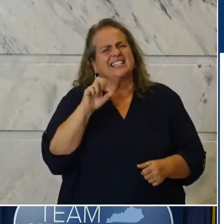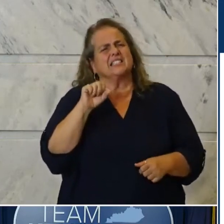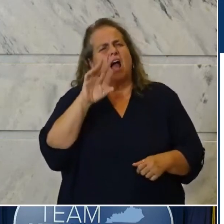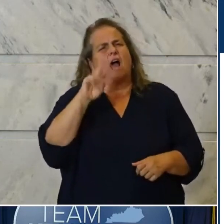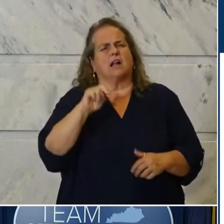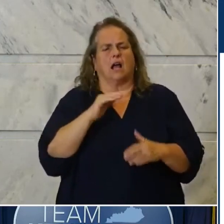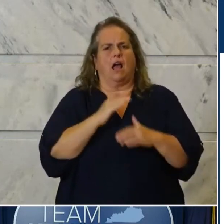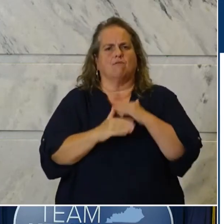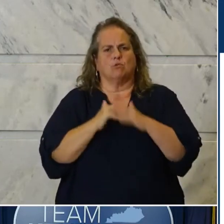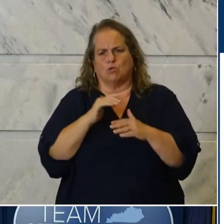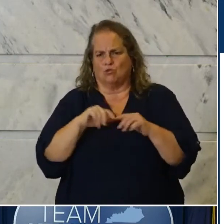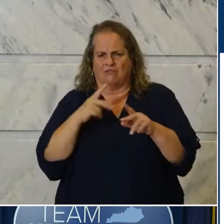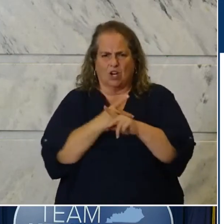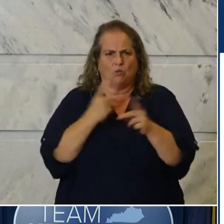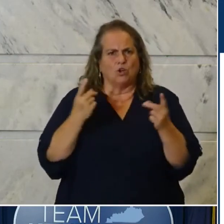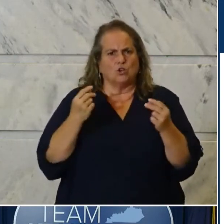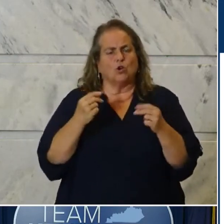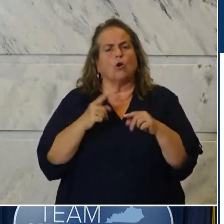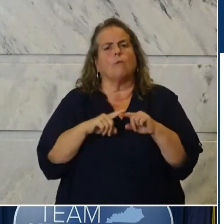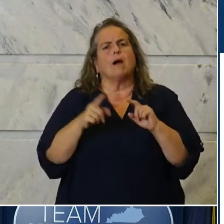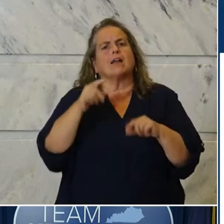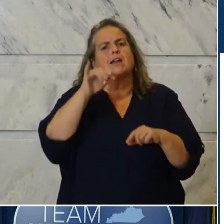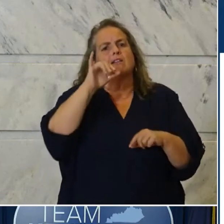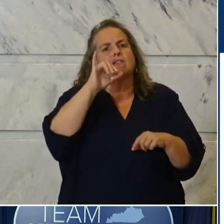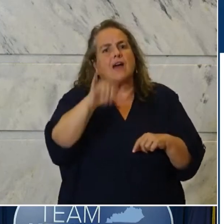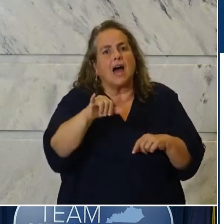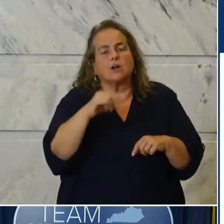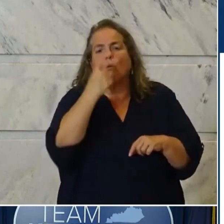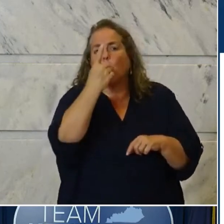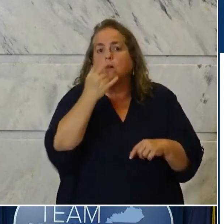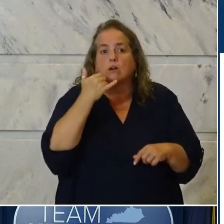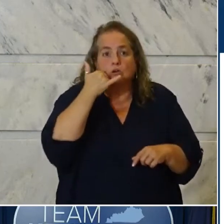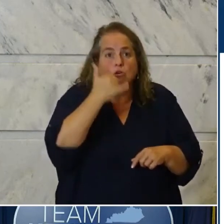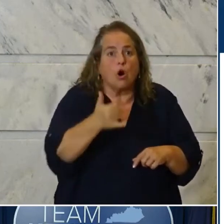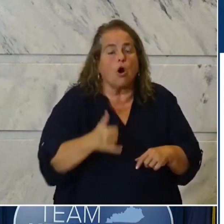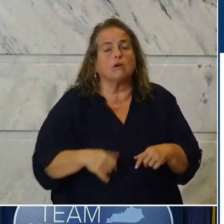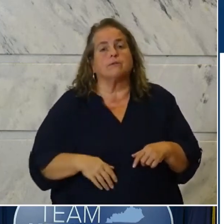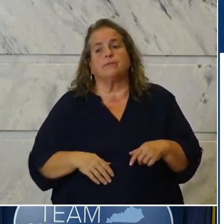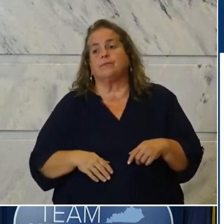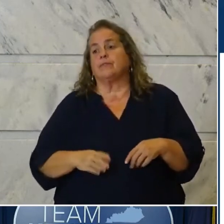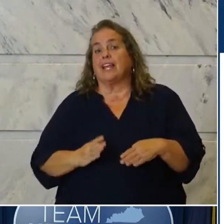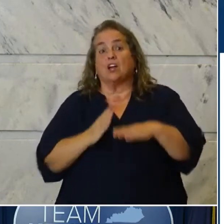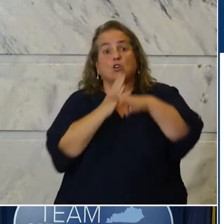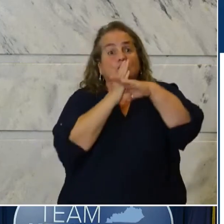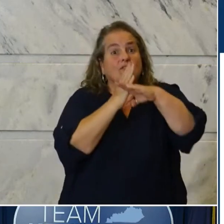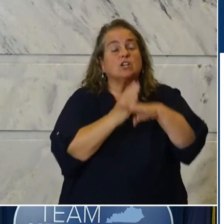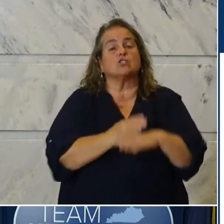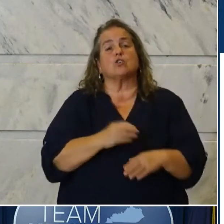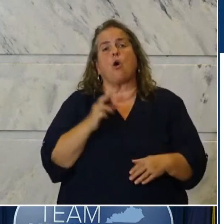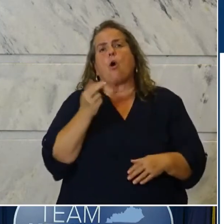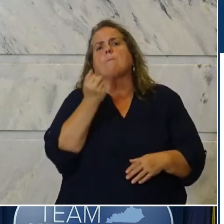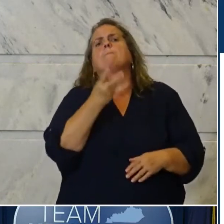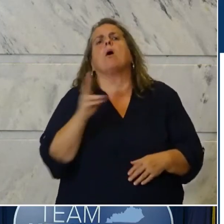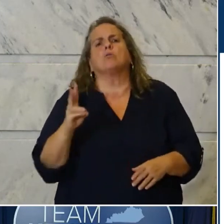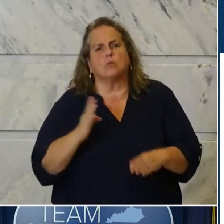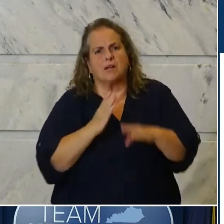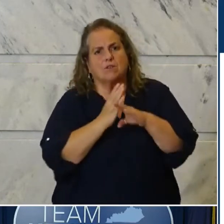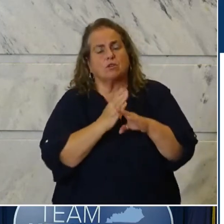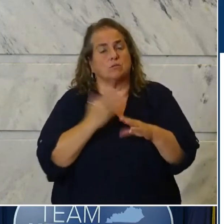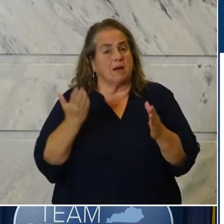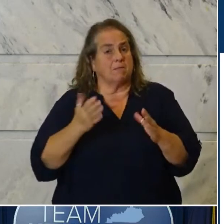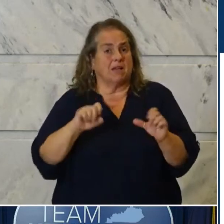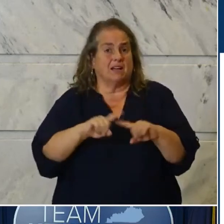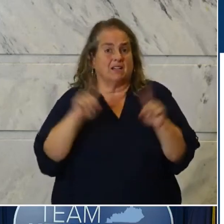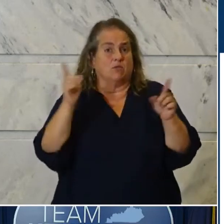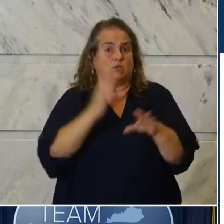one call, it's that one intervention, maybe it's multiple ones, that may be the difference between somebody's life